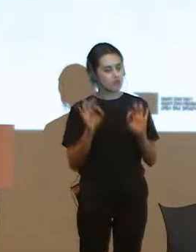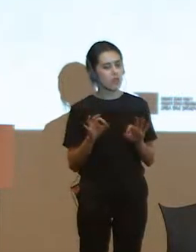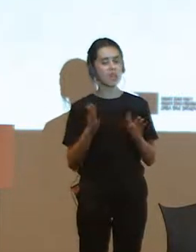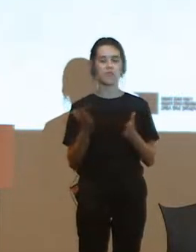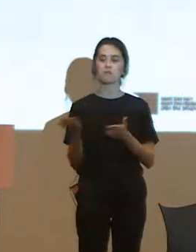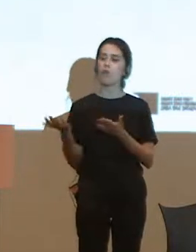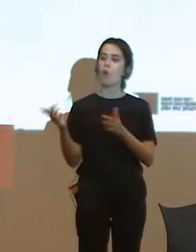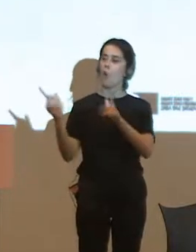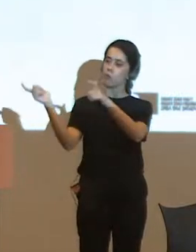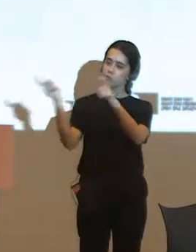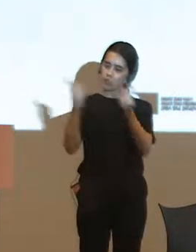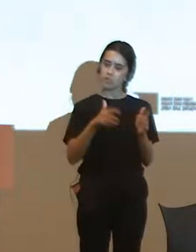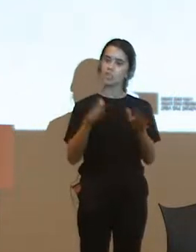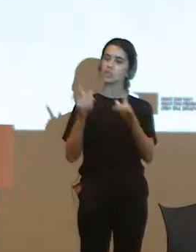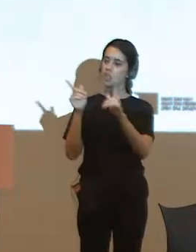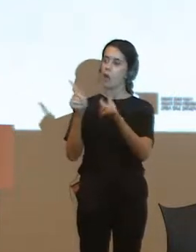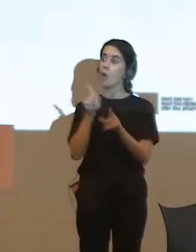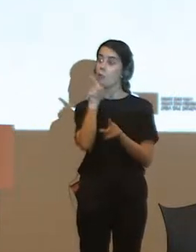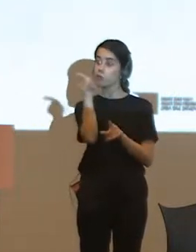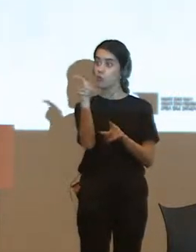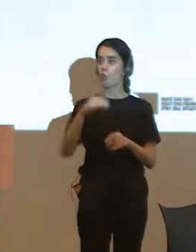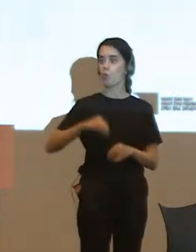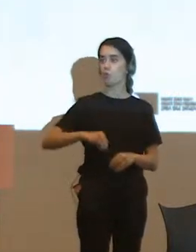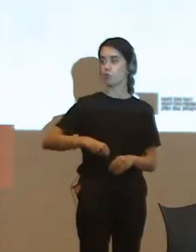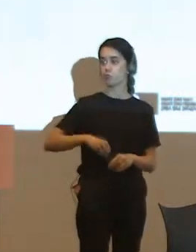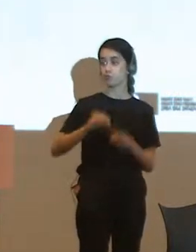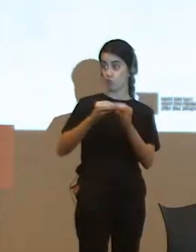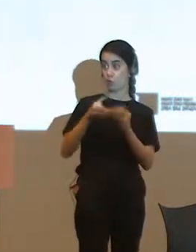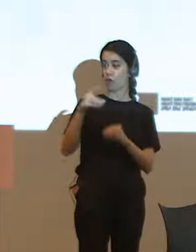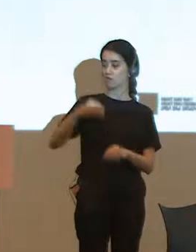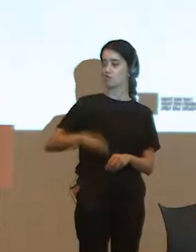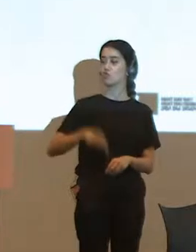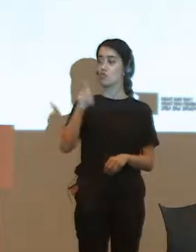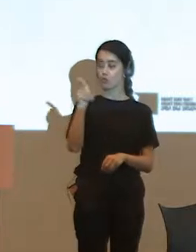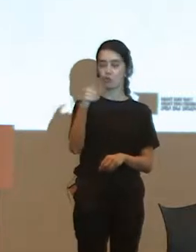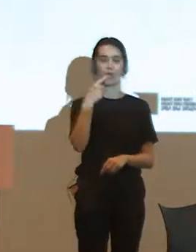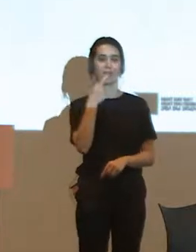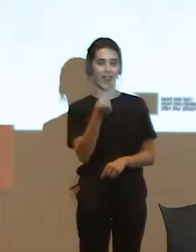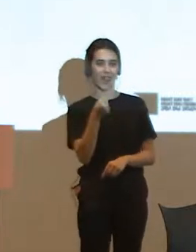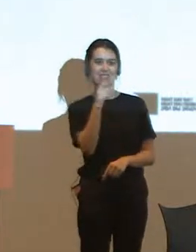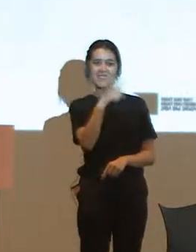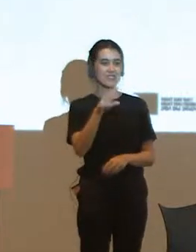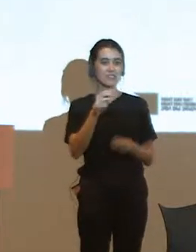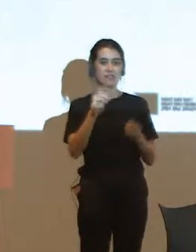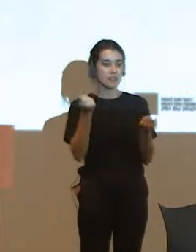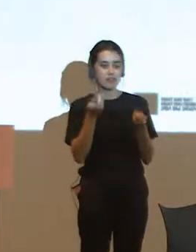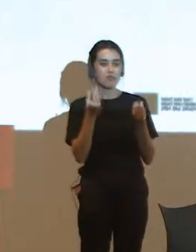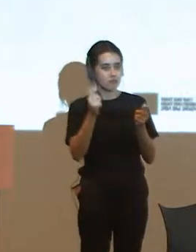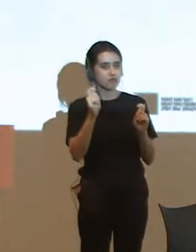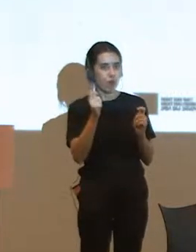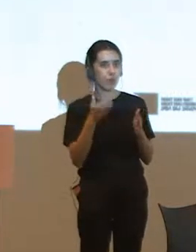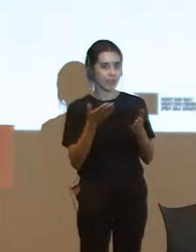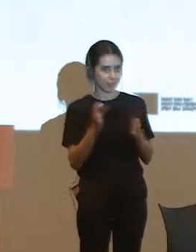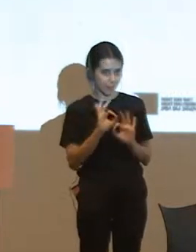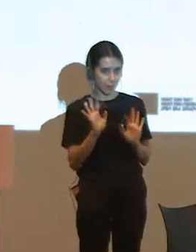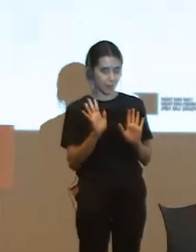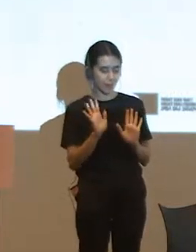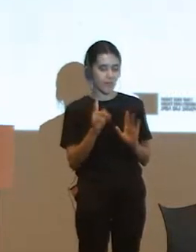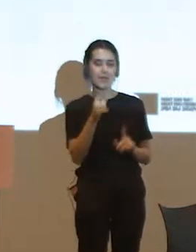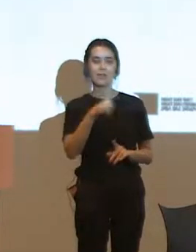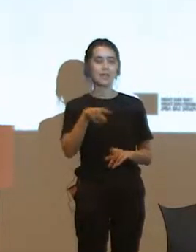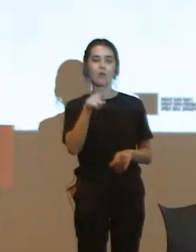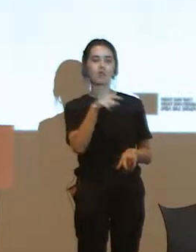problems uh in the country so uh do you have a toolbox to deal with